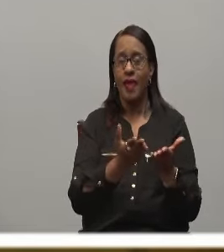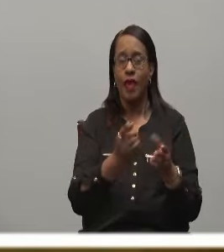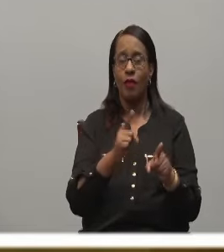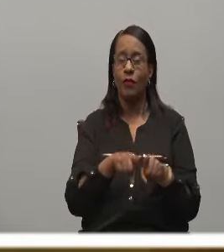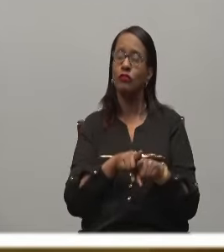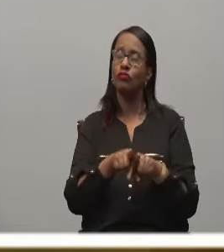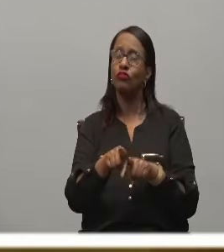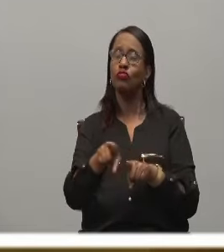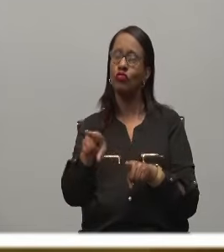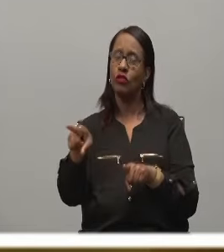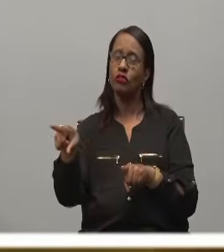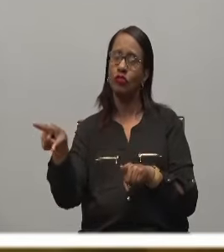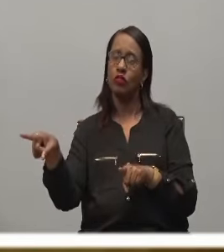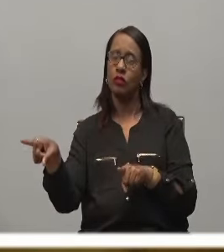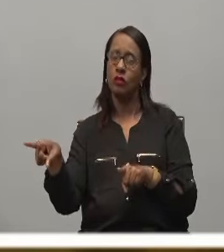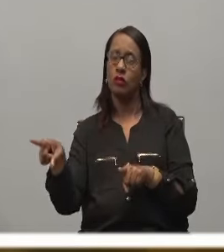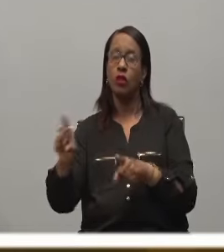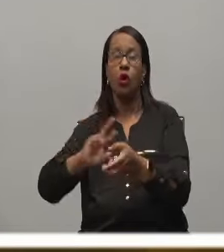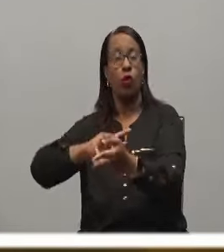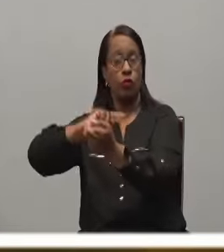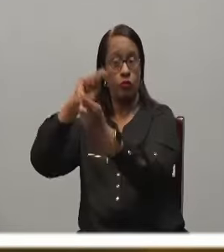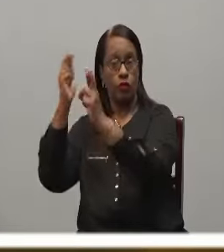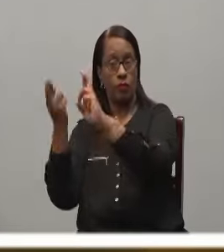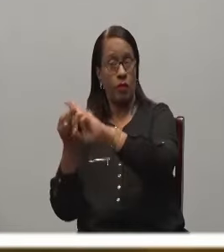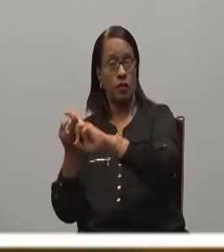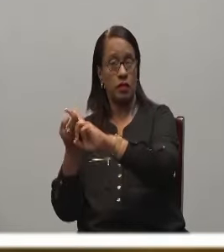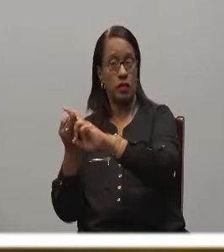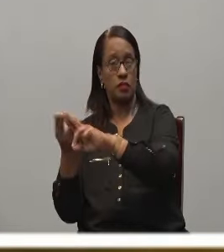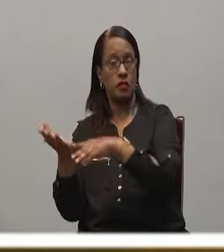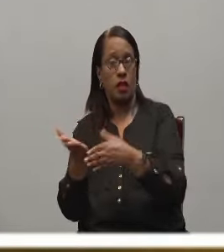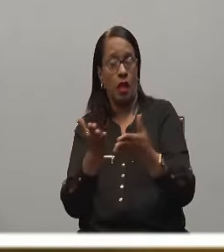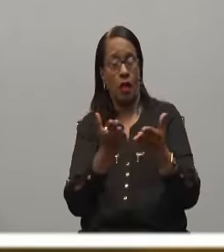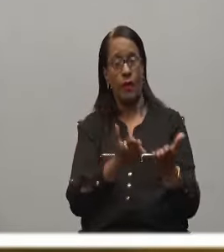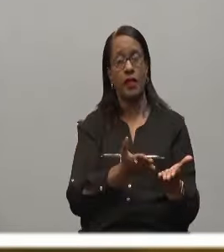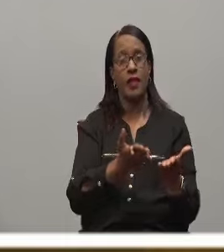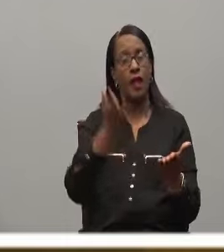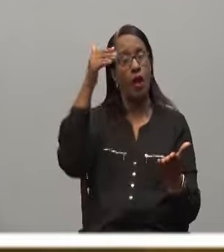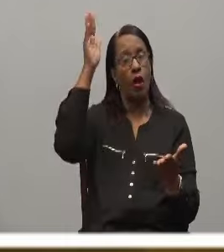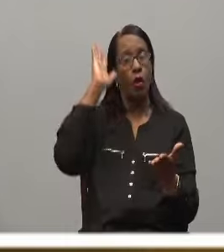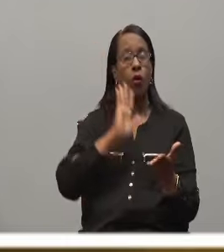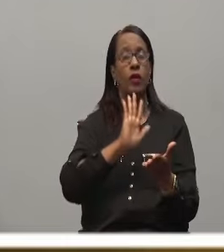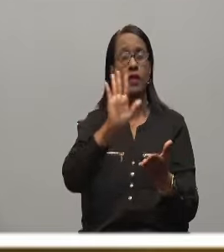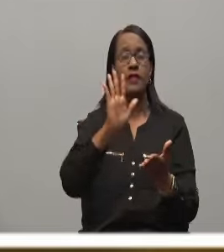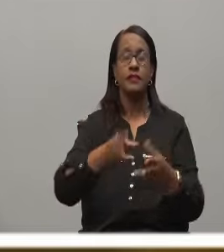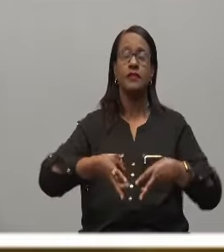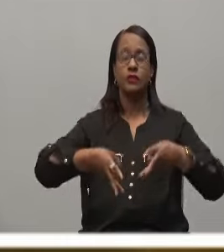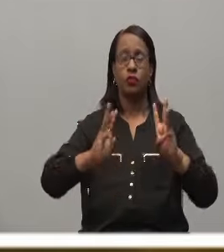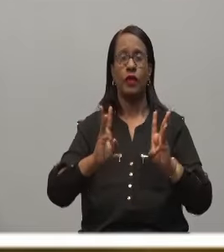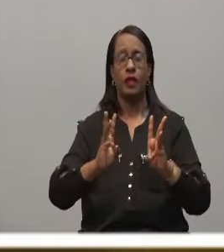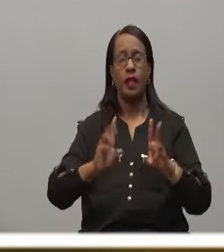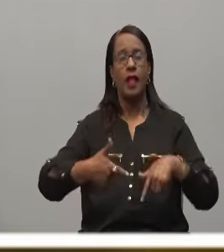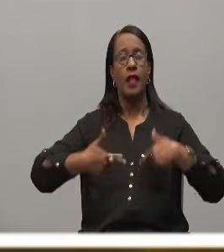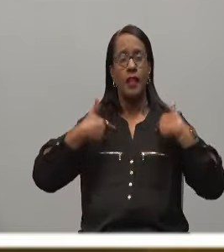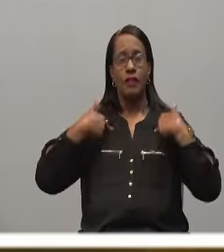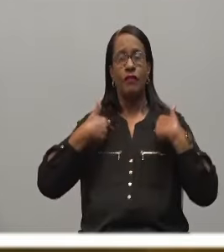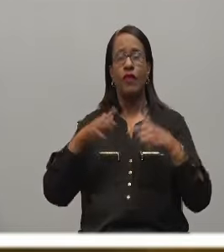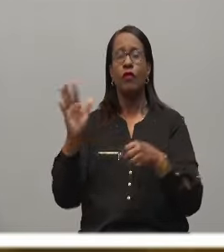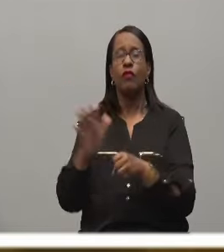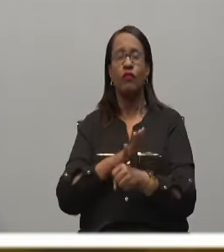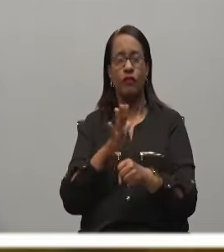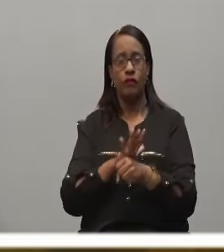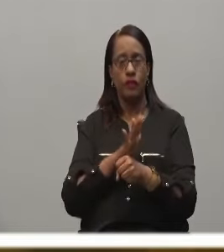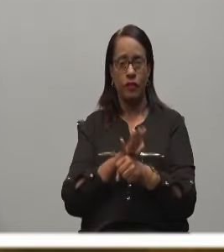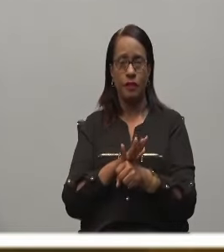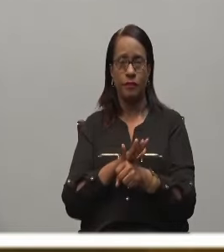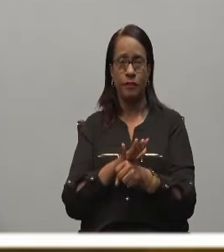of repentance is asking, what is my vocation? And am I living that and living it fully? I might be heading